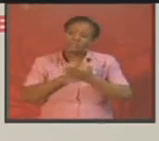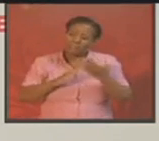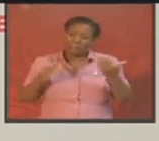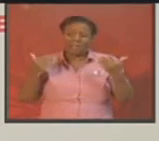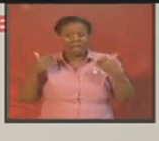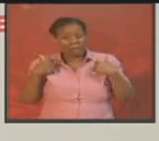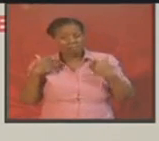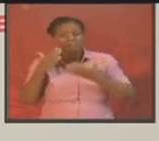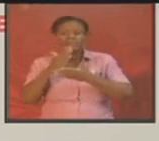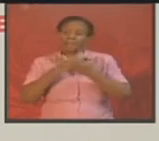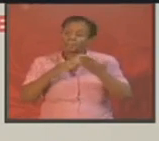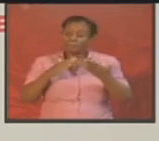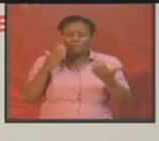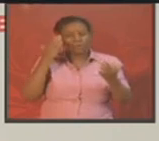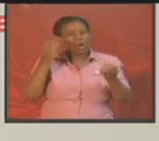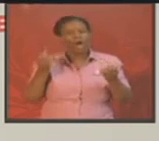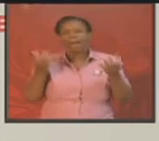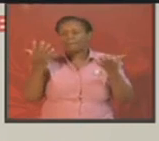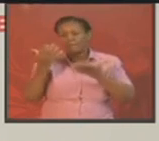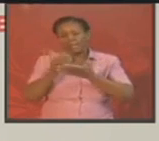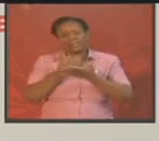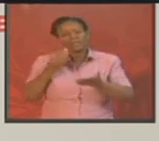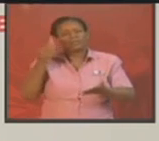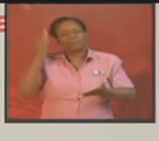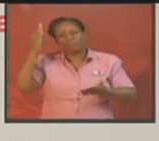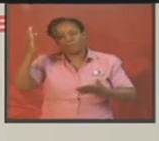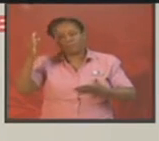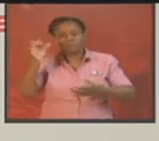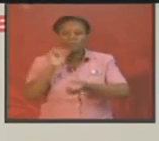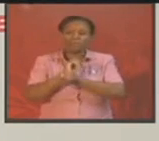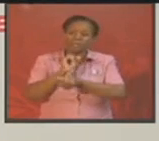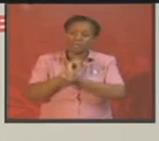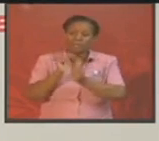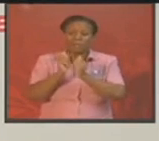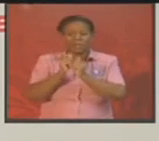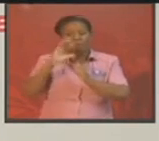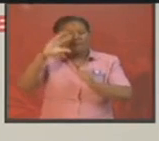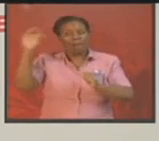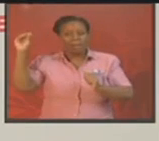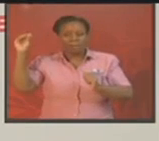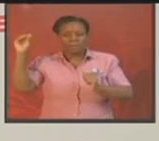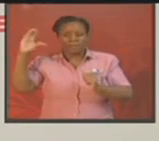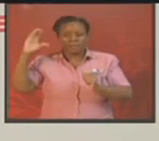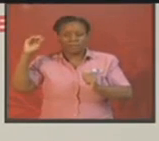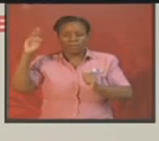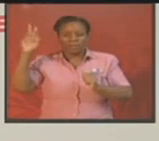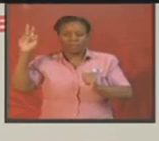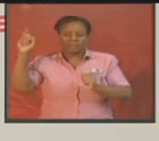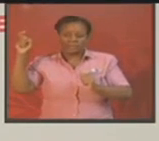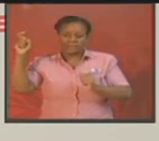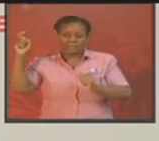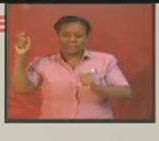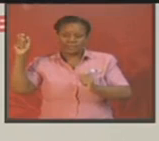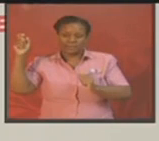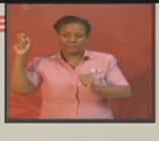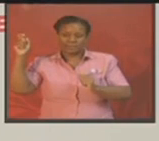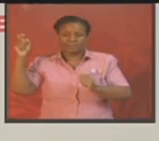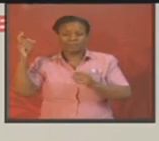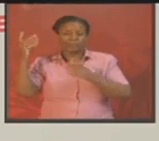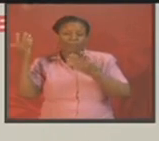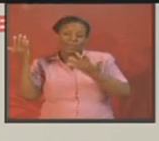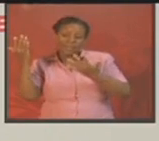with COVAX. We are hoping that all these voices of global leaders and our own Prime Minister